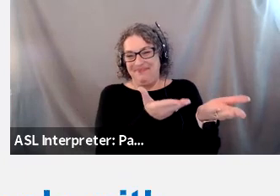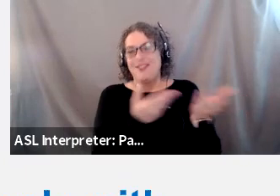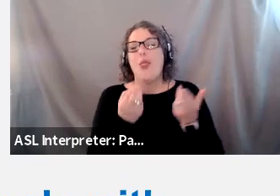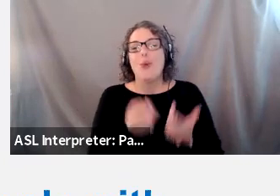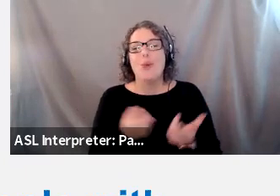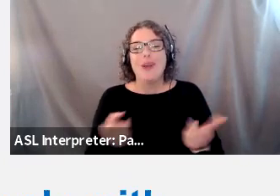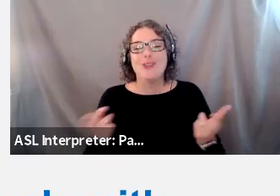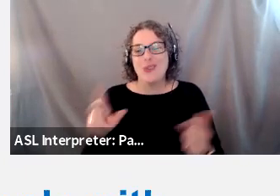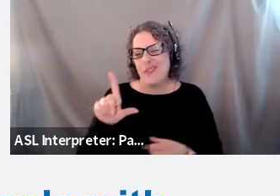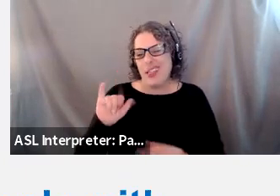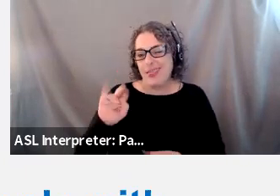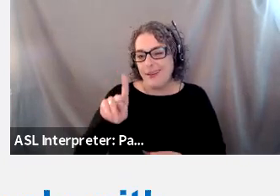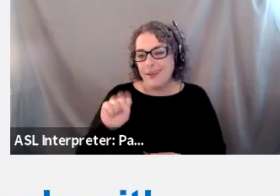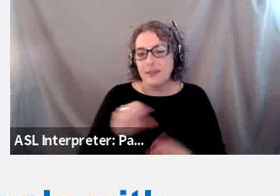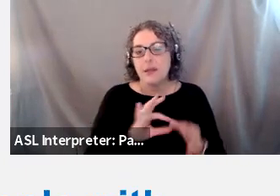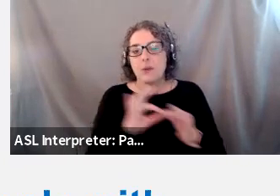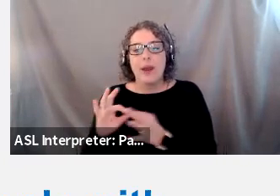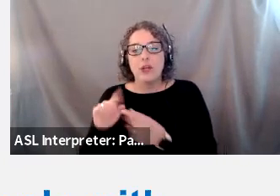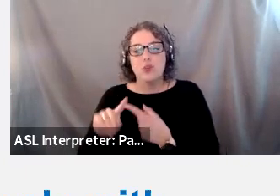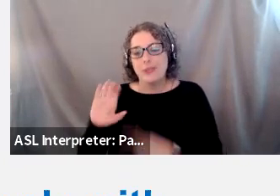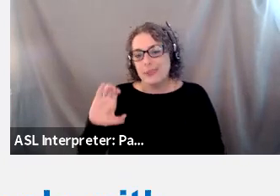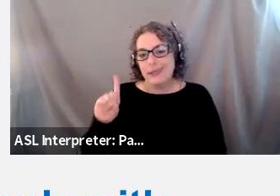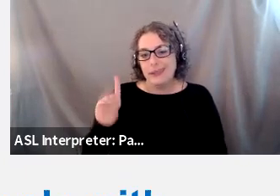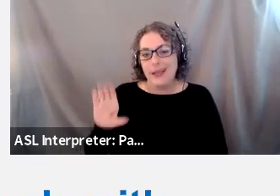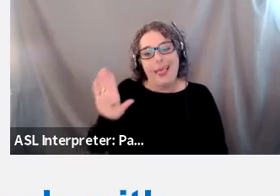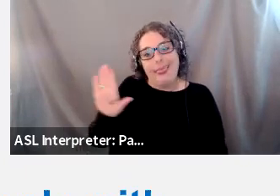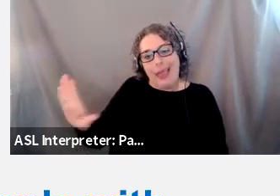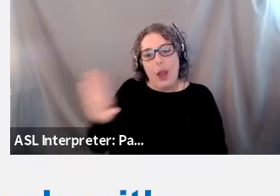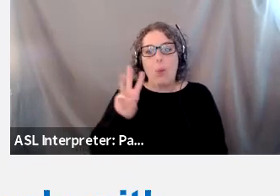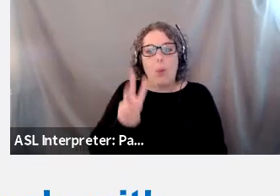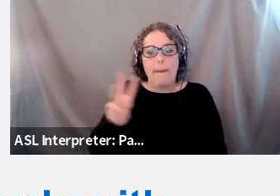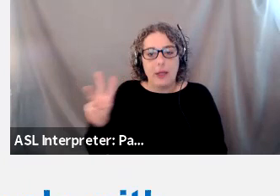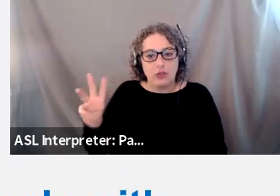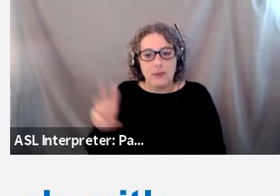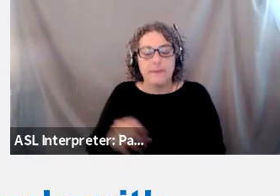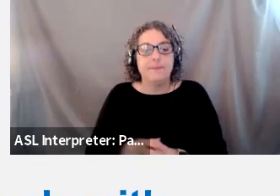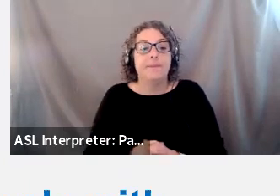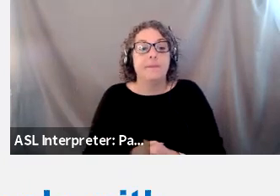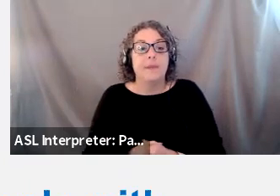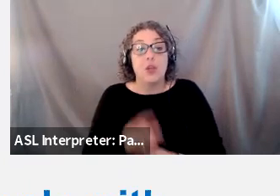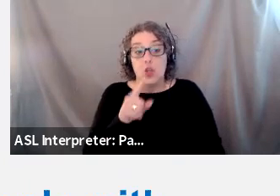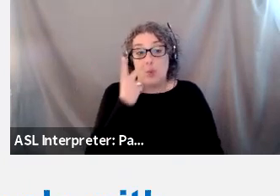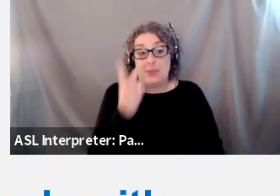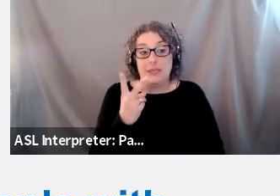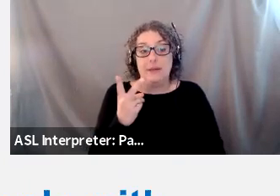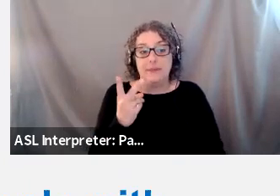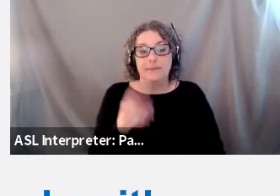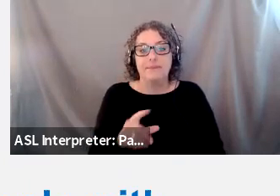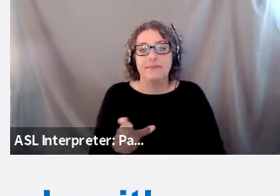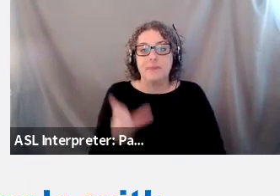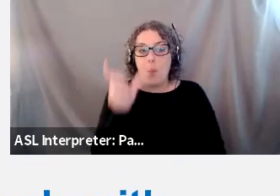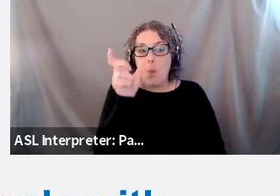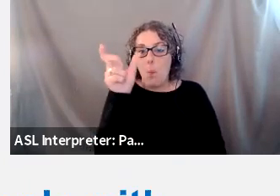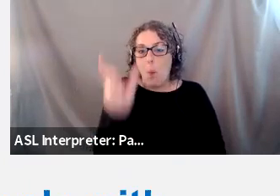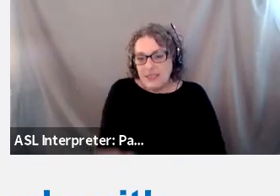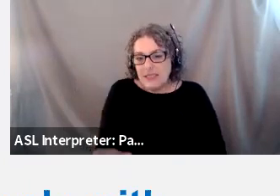resources from the Center for Disease Control's webpage. And again, on the one side, you've got categories